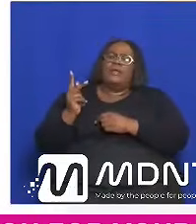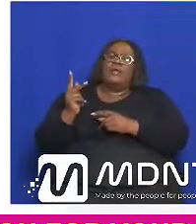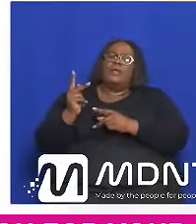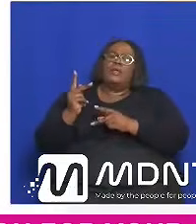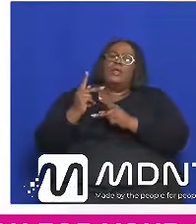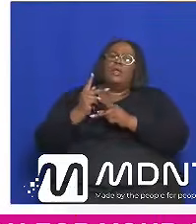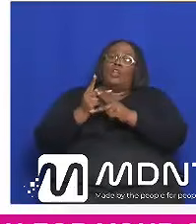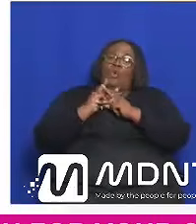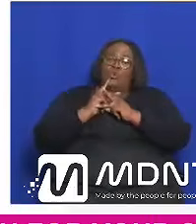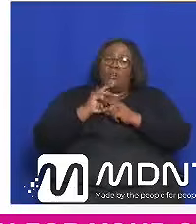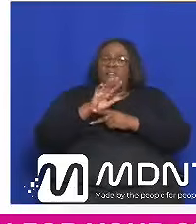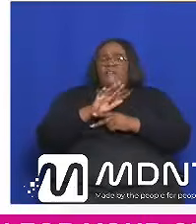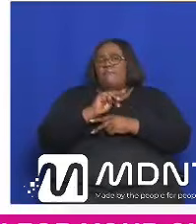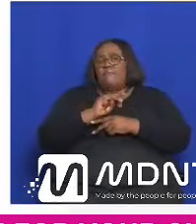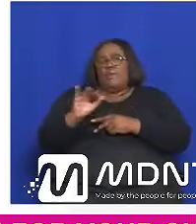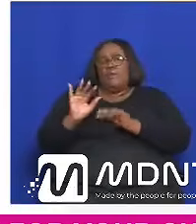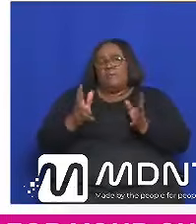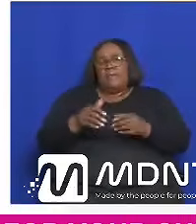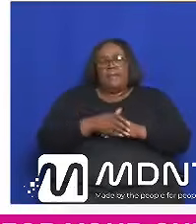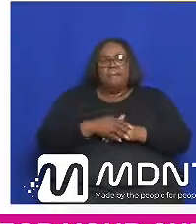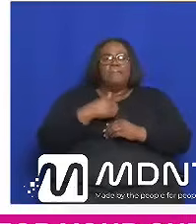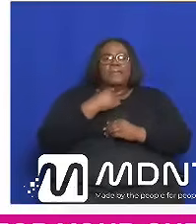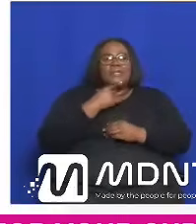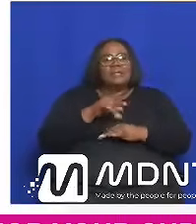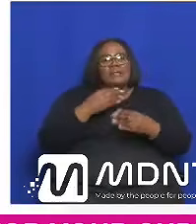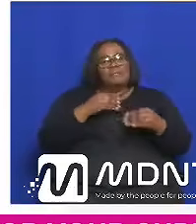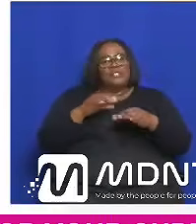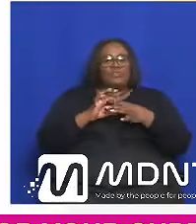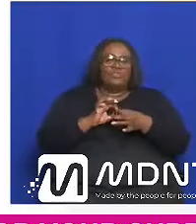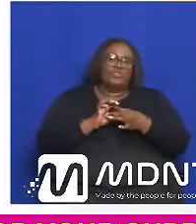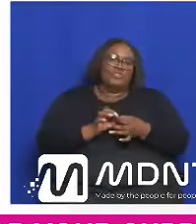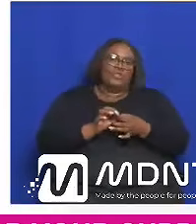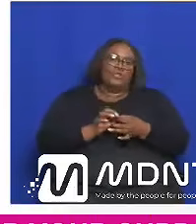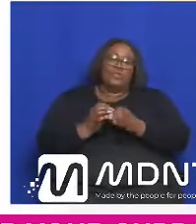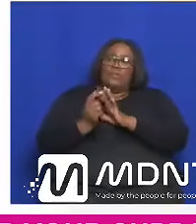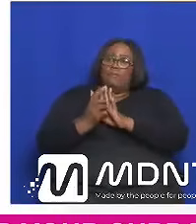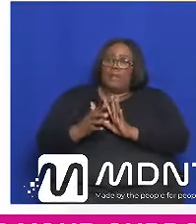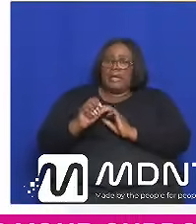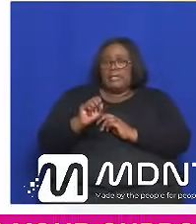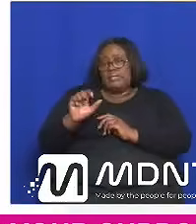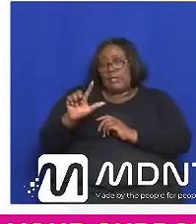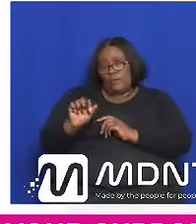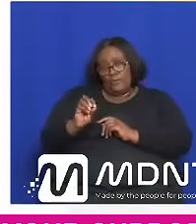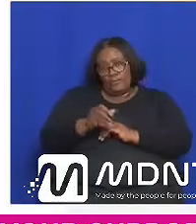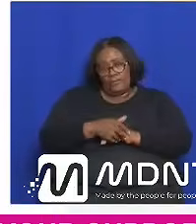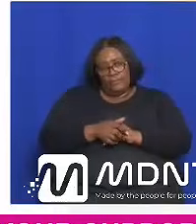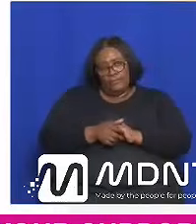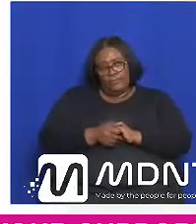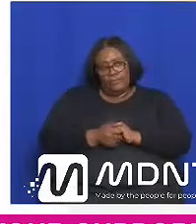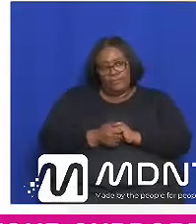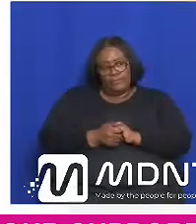I said it's a business relationship, Advocate Silo. Okay. Also, you have a business